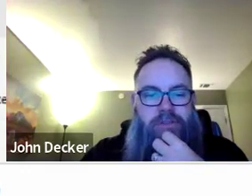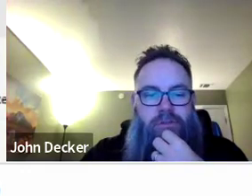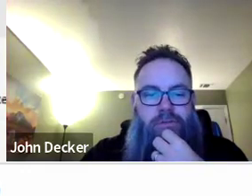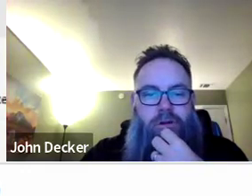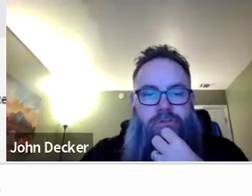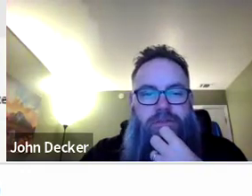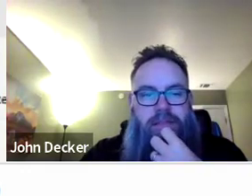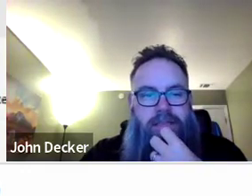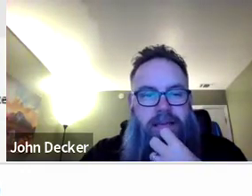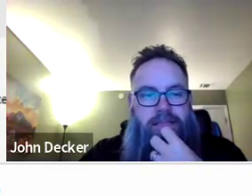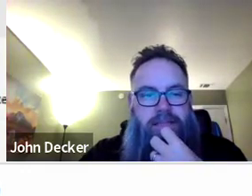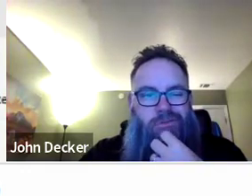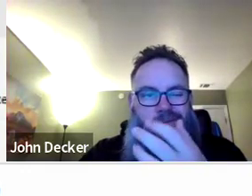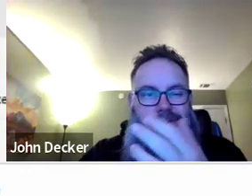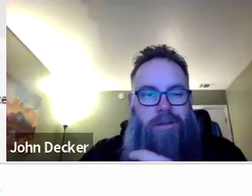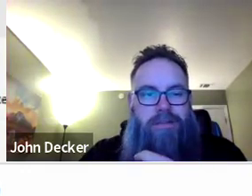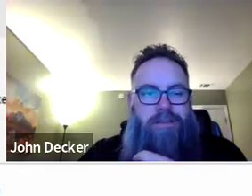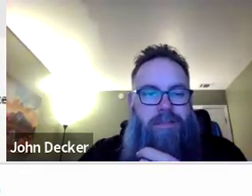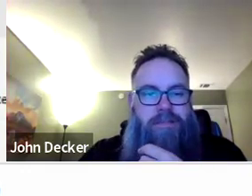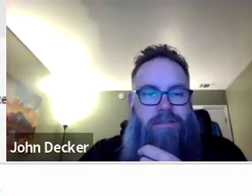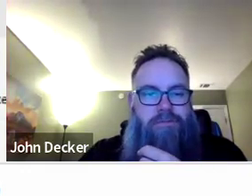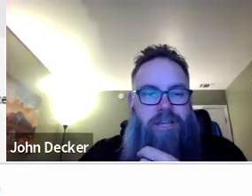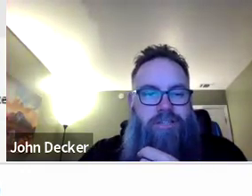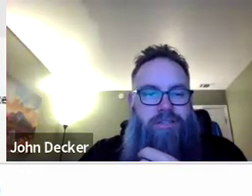employment services vendor forum or something like that to go over